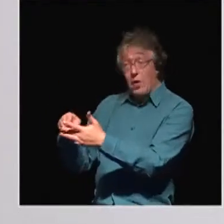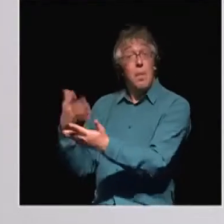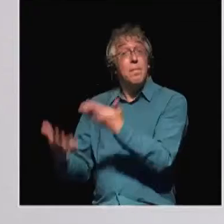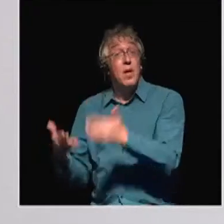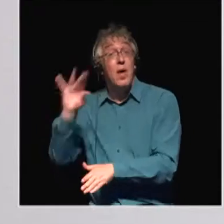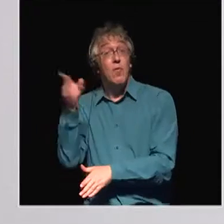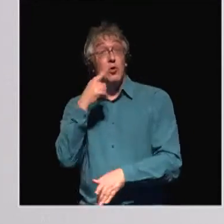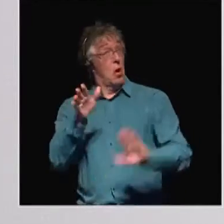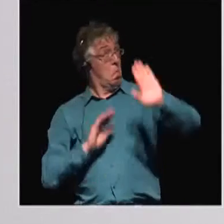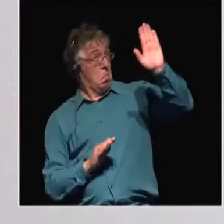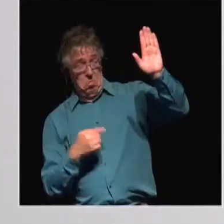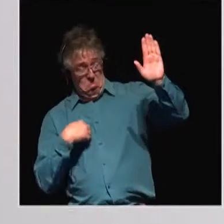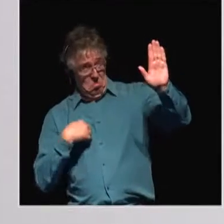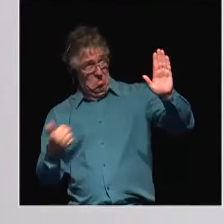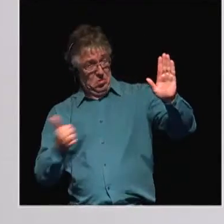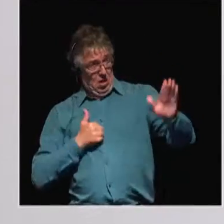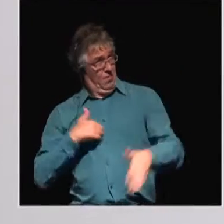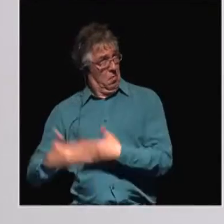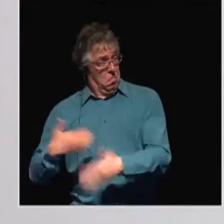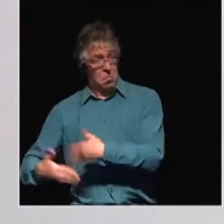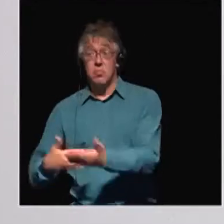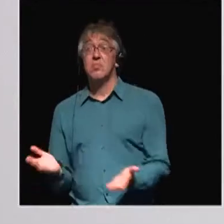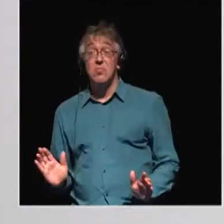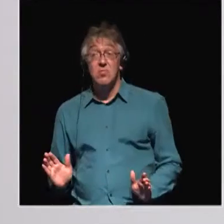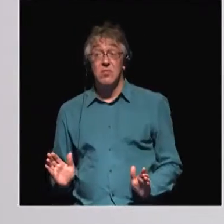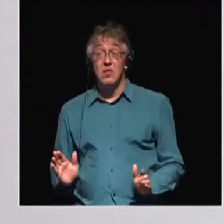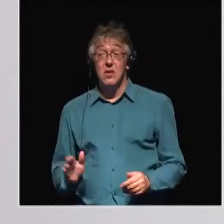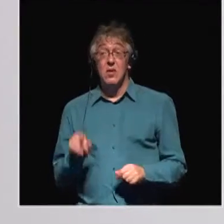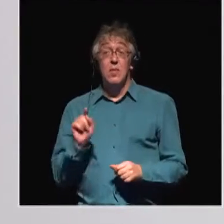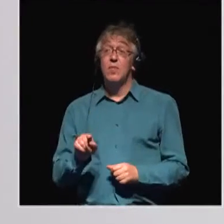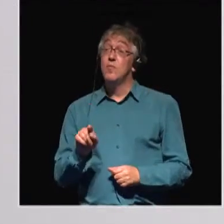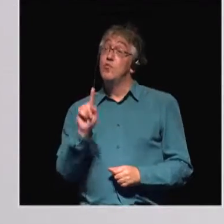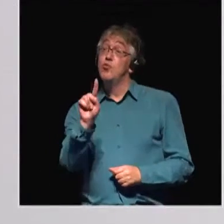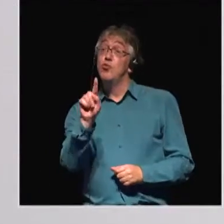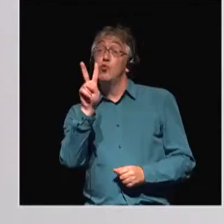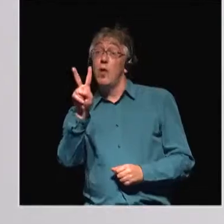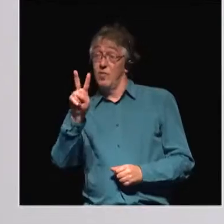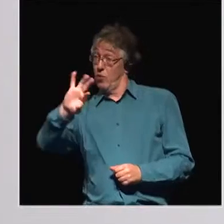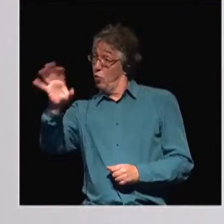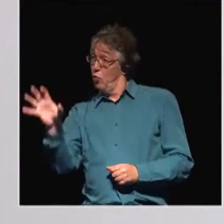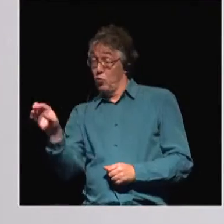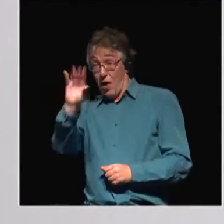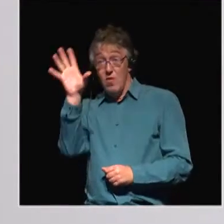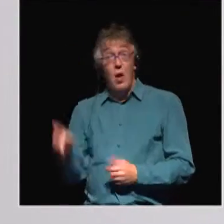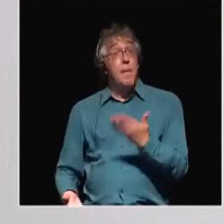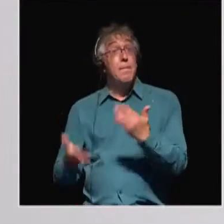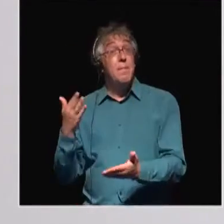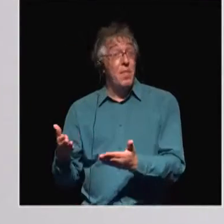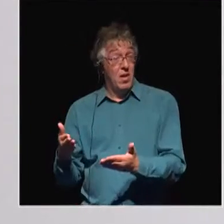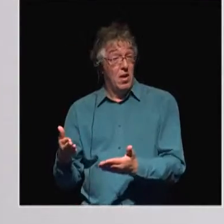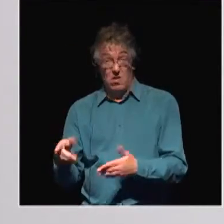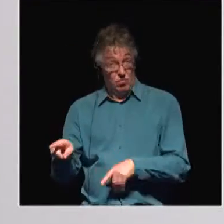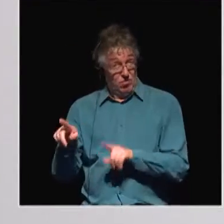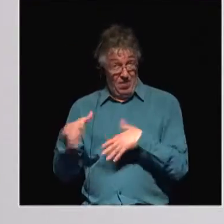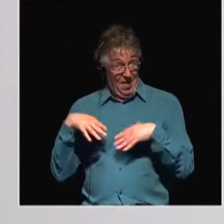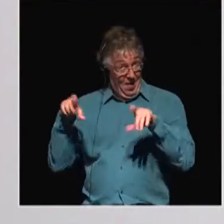also the issue of economic activity in one of the 12 countries in Africa. And they may not need us to help them